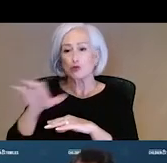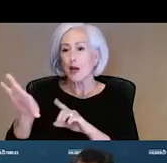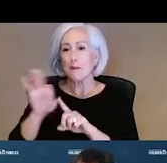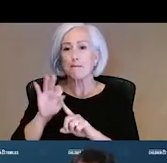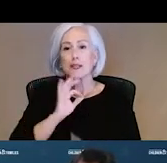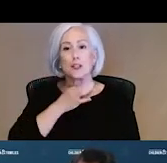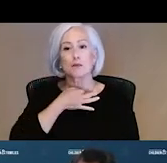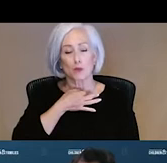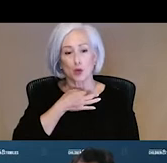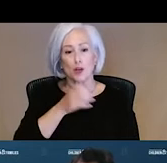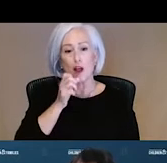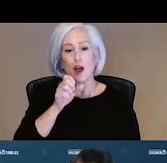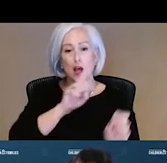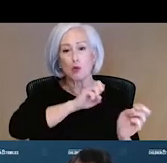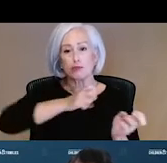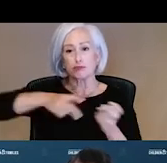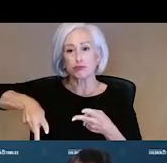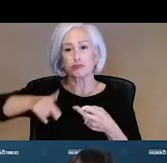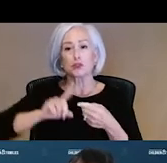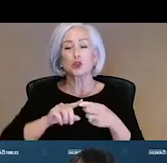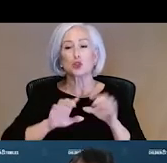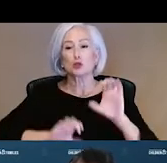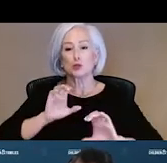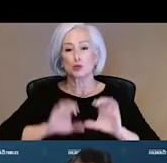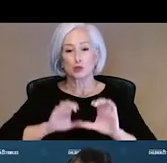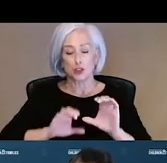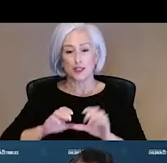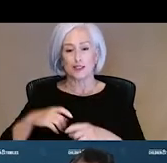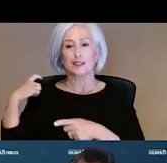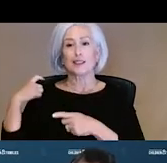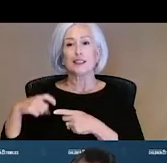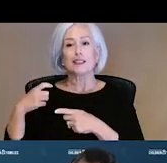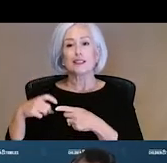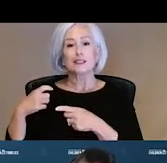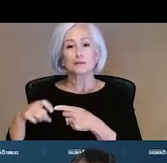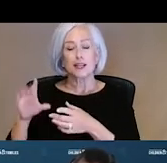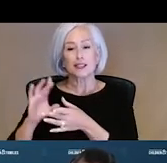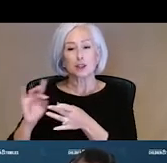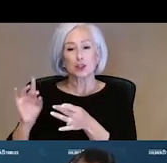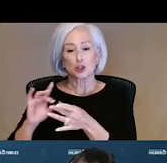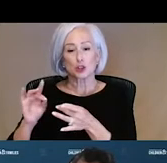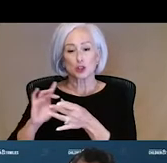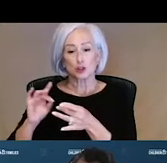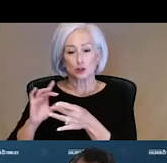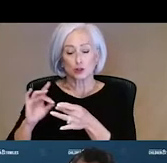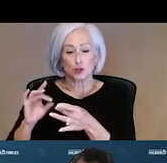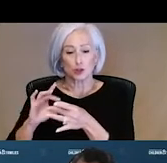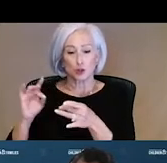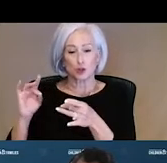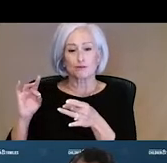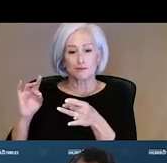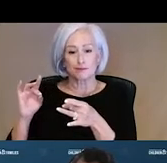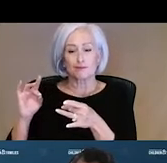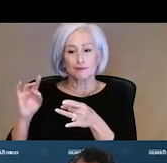these instructions in the chat for your reference. Hola, buenas tardes. El evento de hoy se llevará a cabo principalmente en inglés